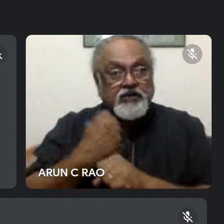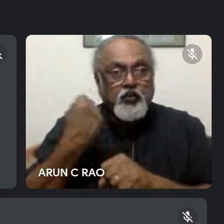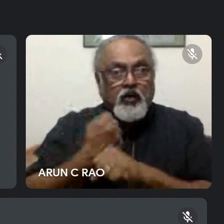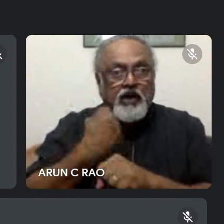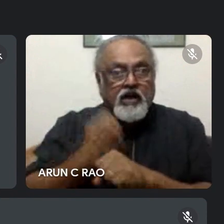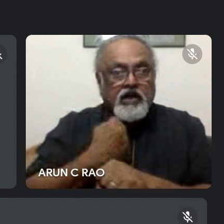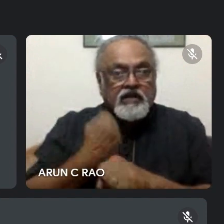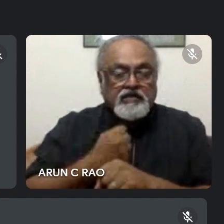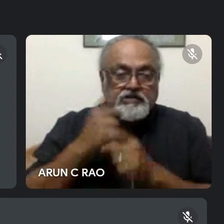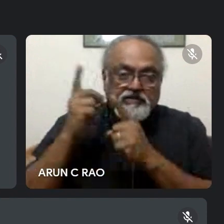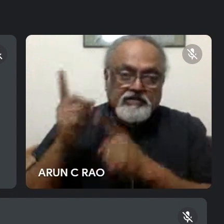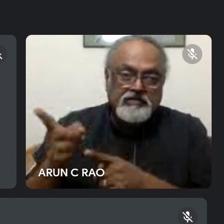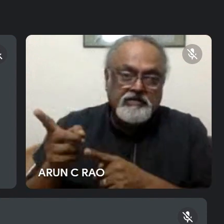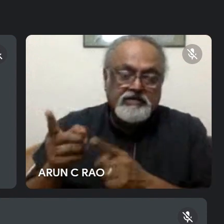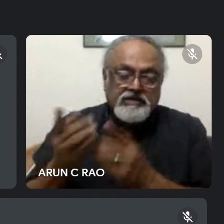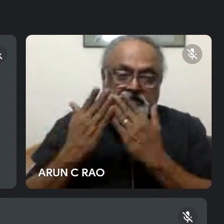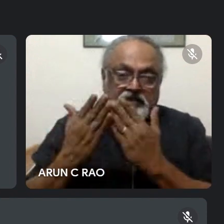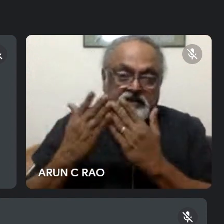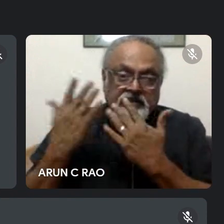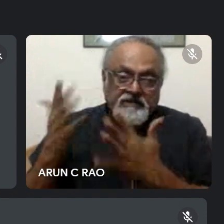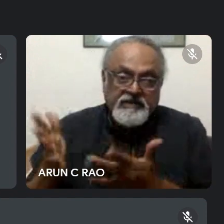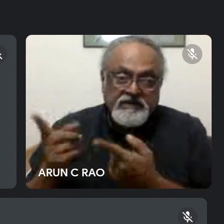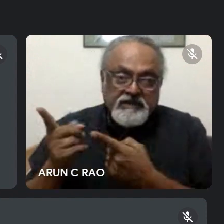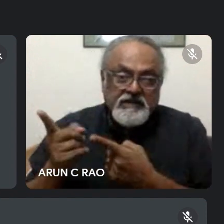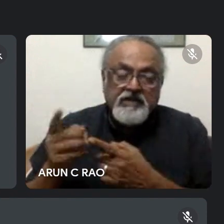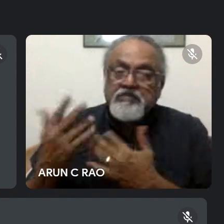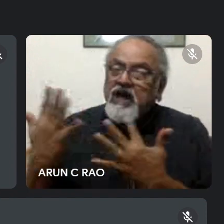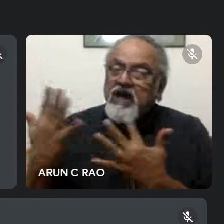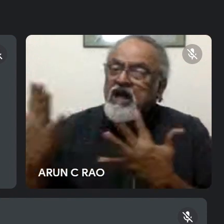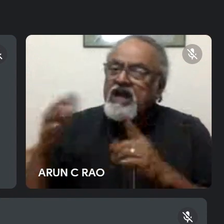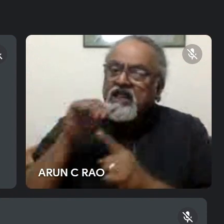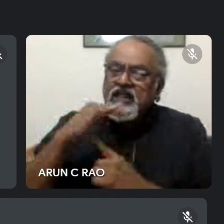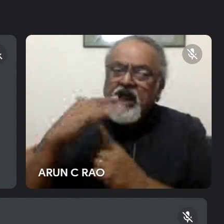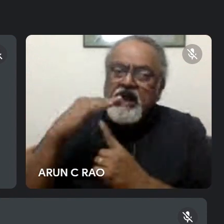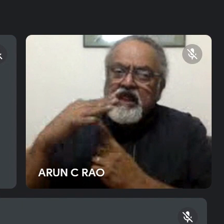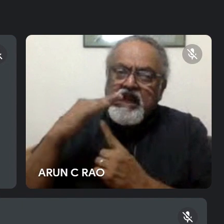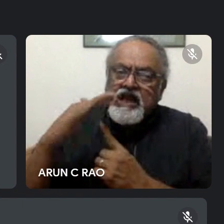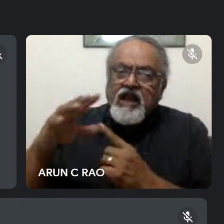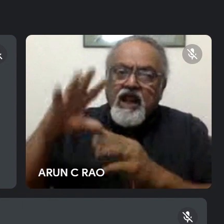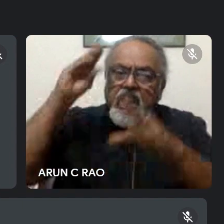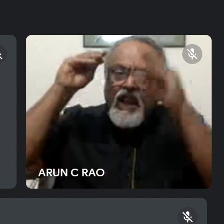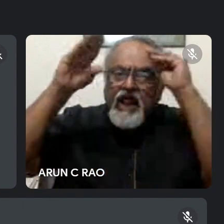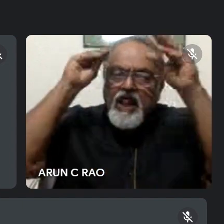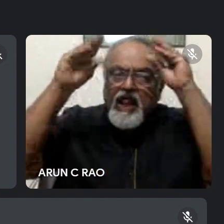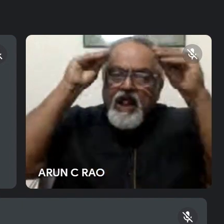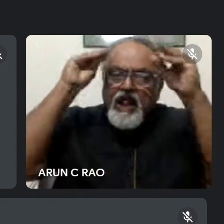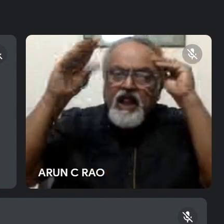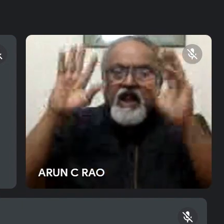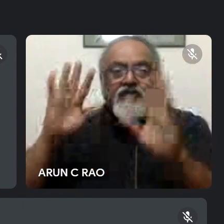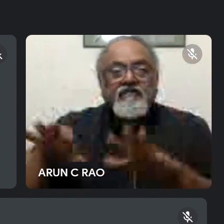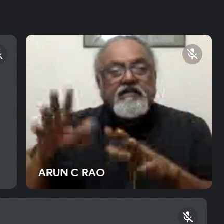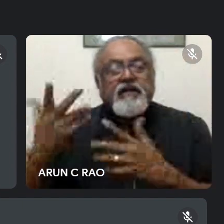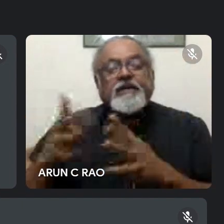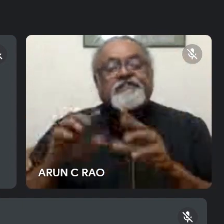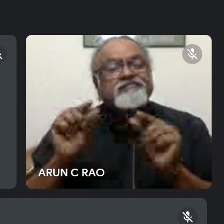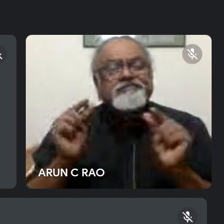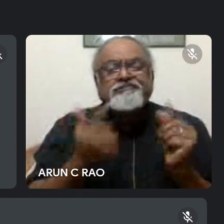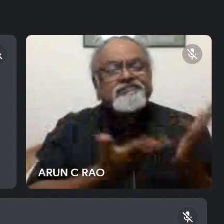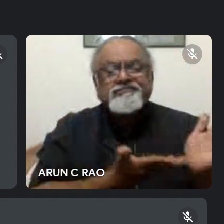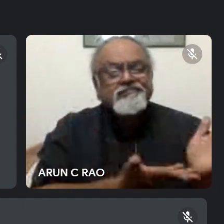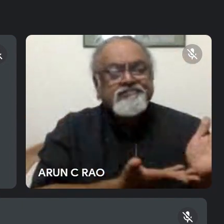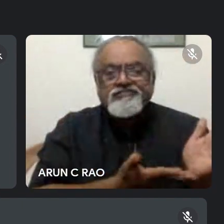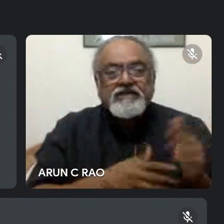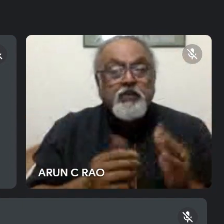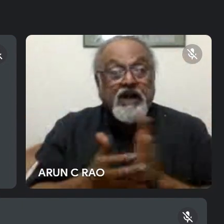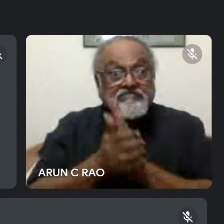learned didn't really matter because I was owning a skill that I was really